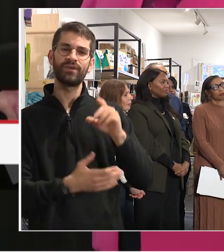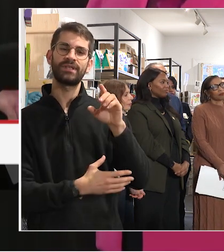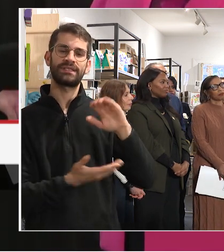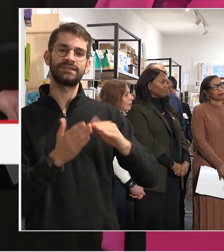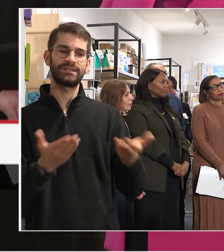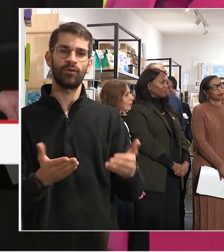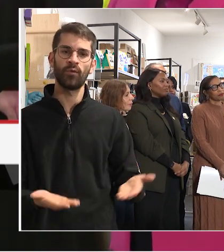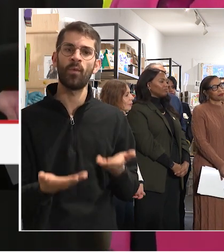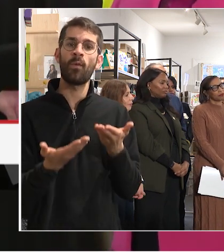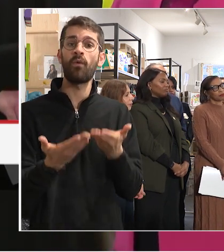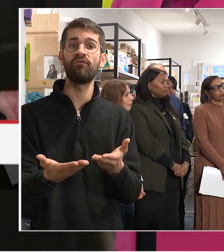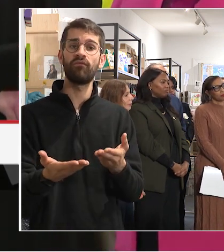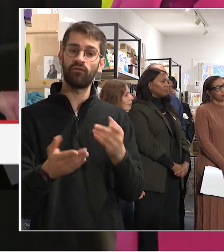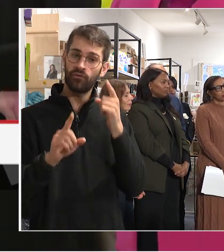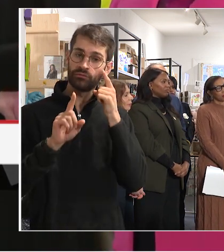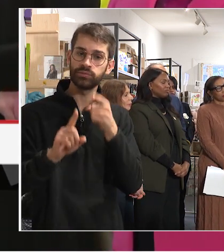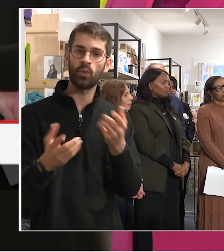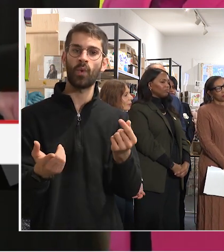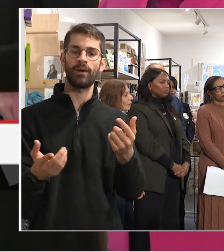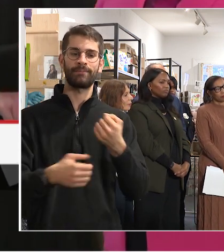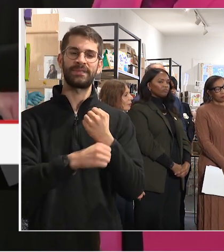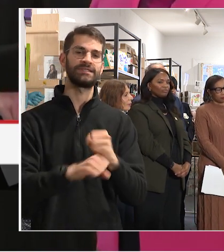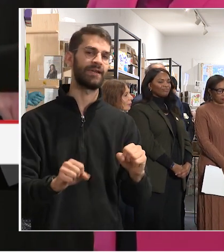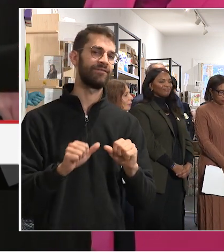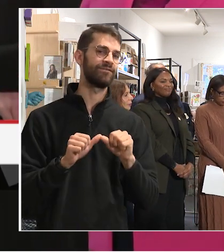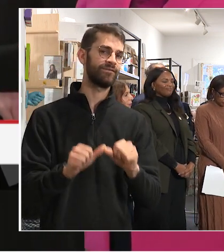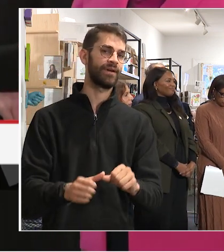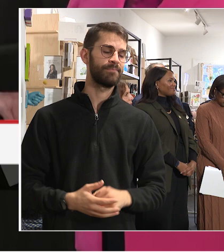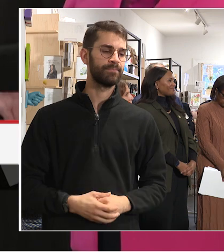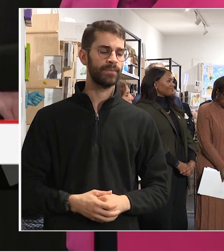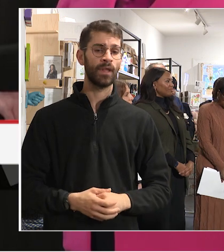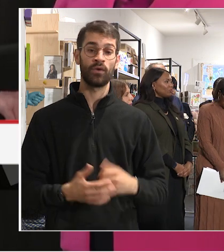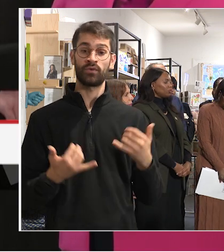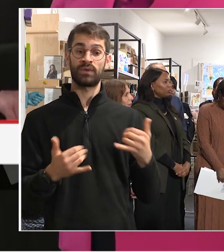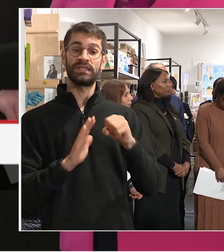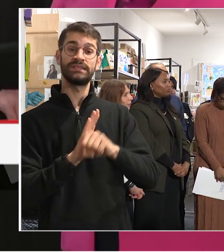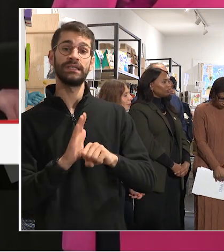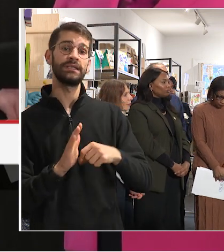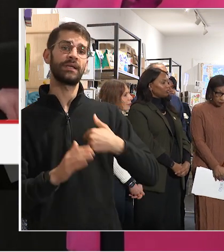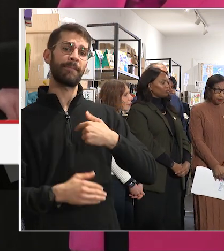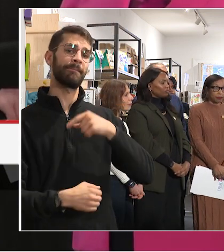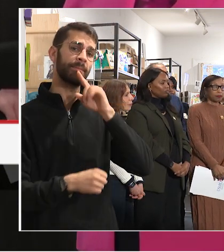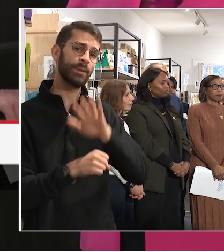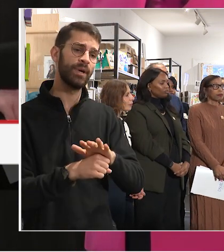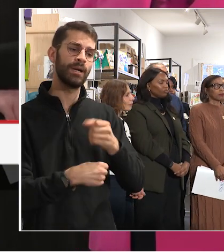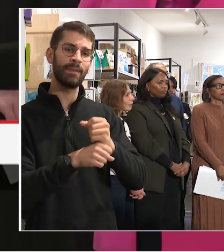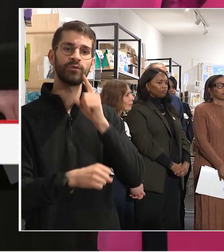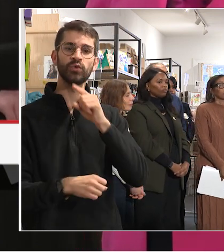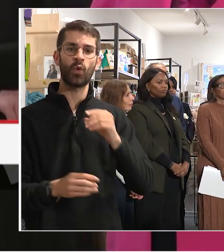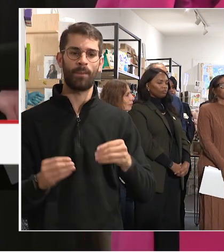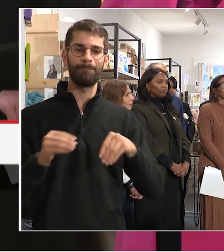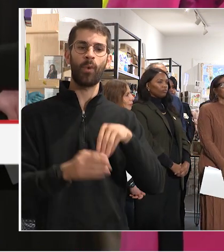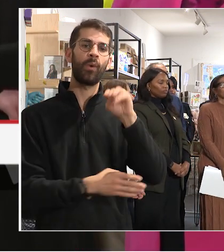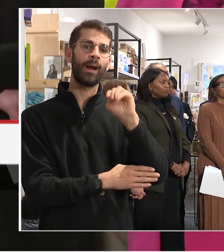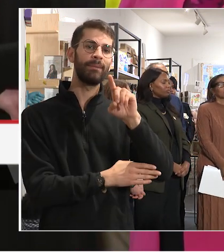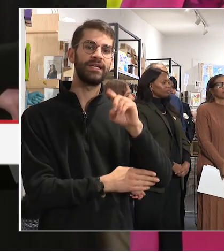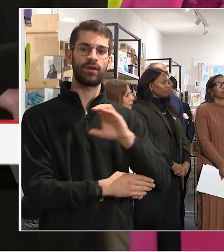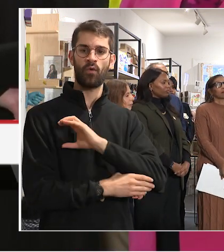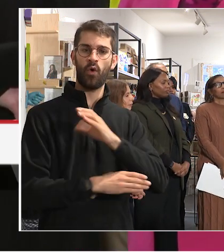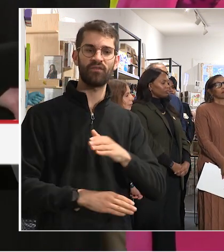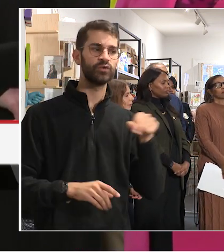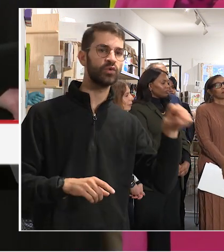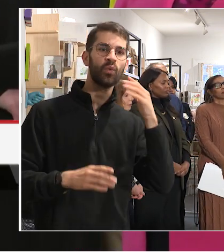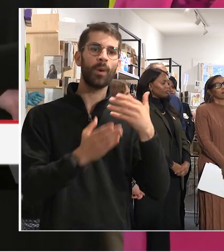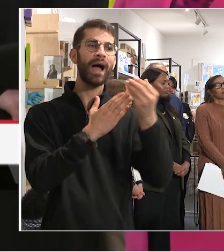while also being safe. This holiday season, I have committed to ensuring that you will see more MPD officers out in